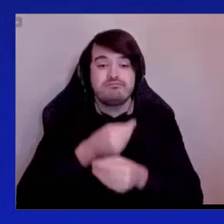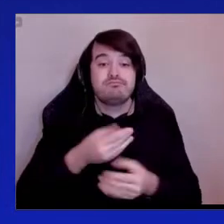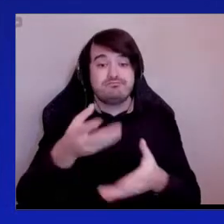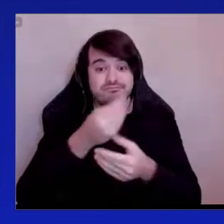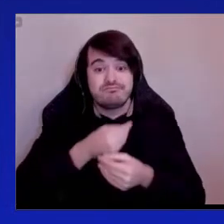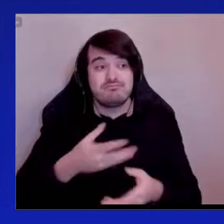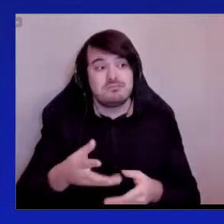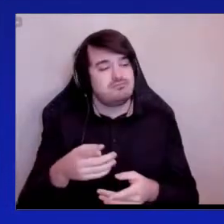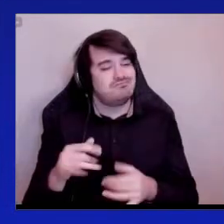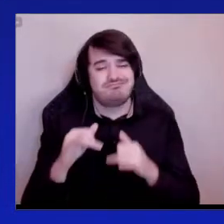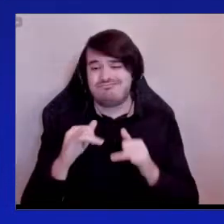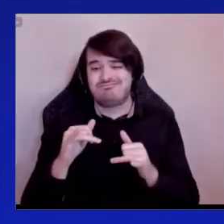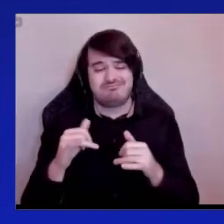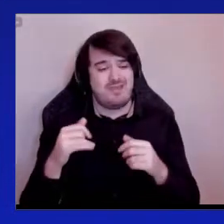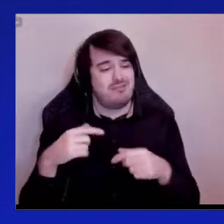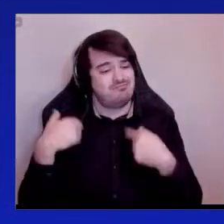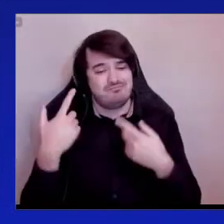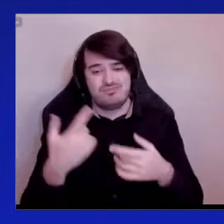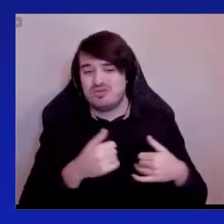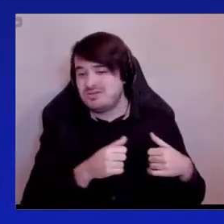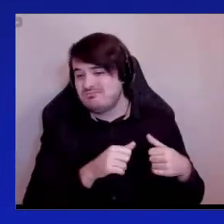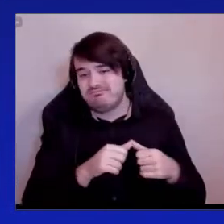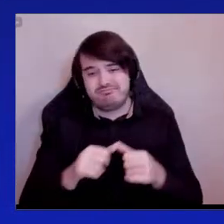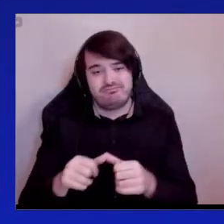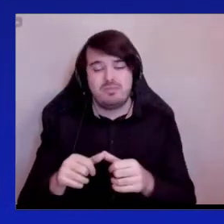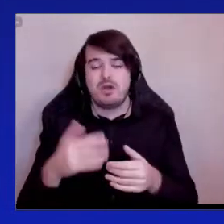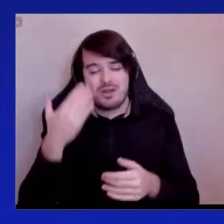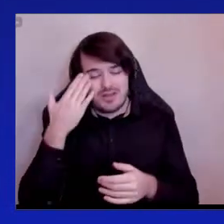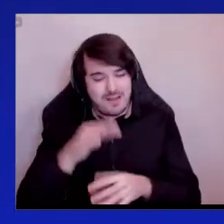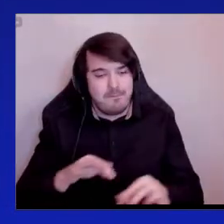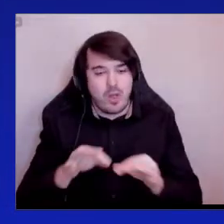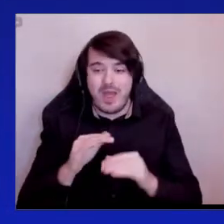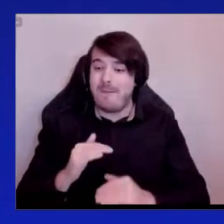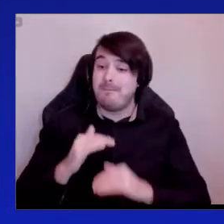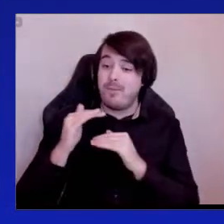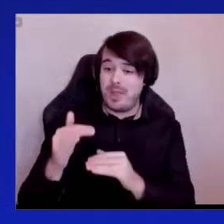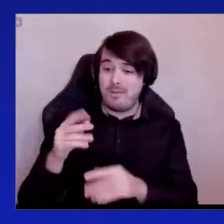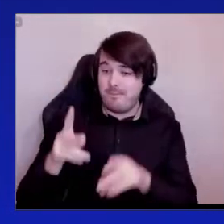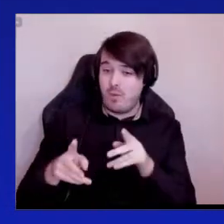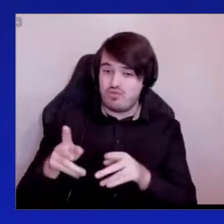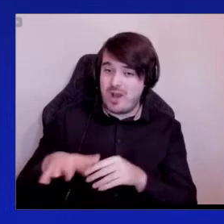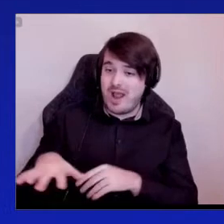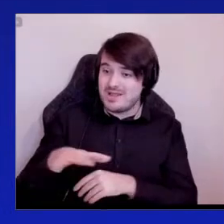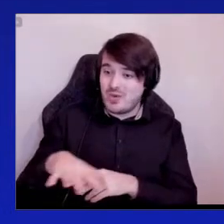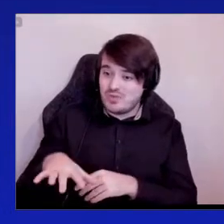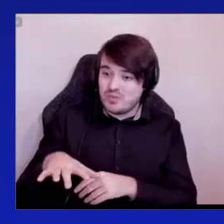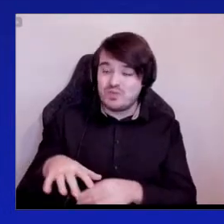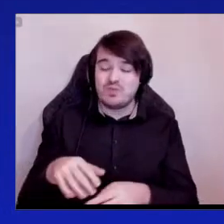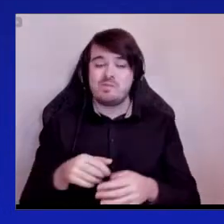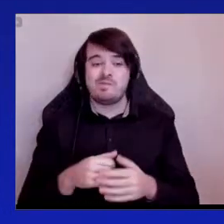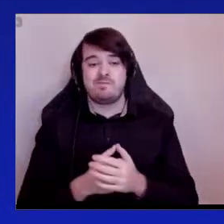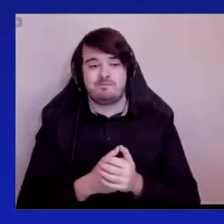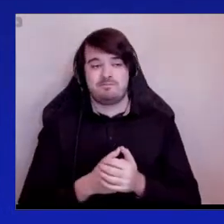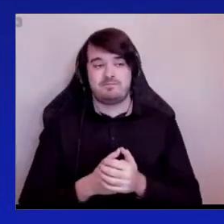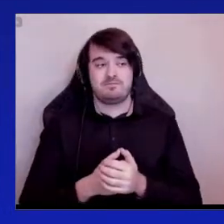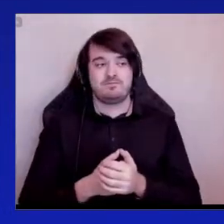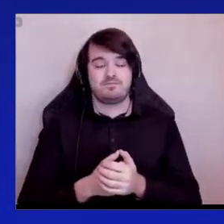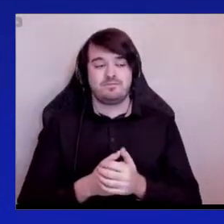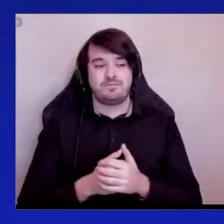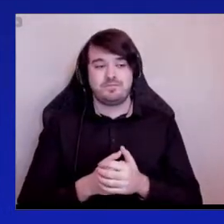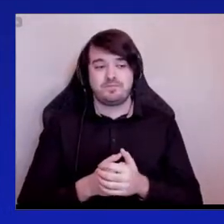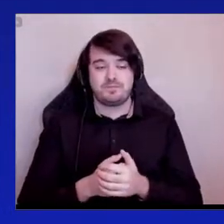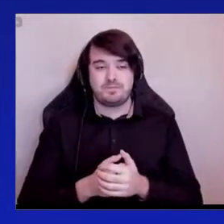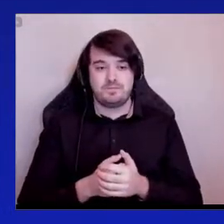know that it's important to protect the population, and with 28 homes, long-term care homes, and